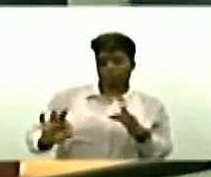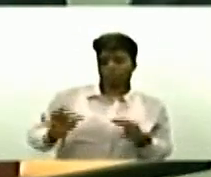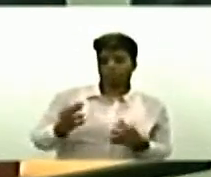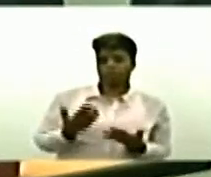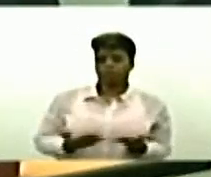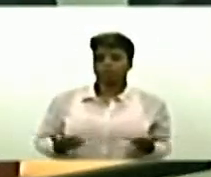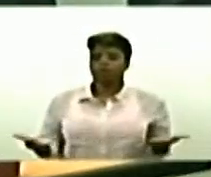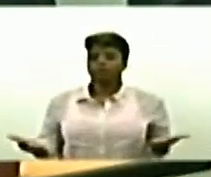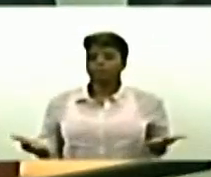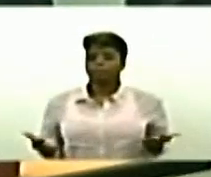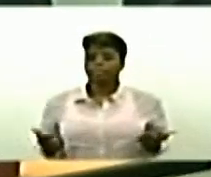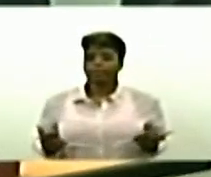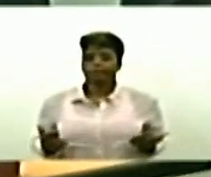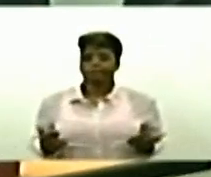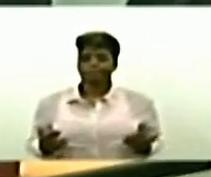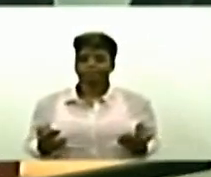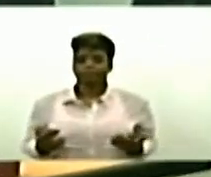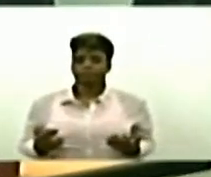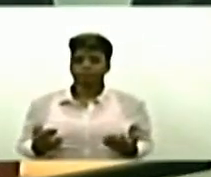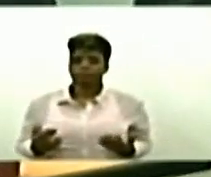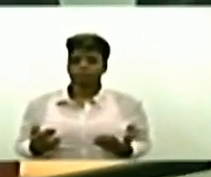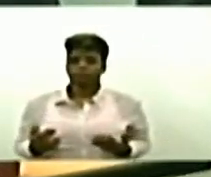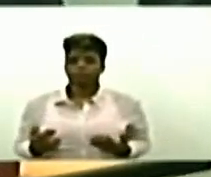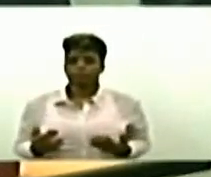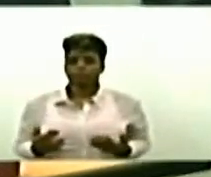rightly said, Chairman,